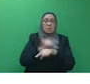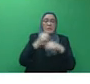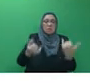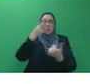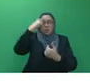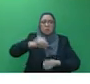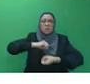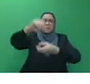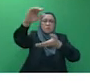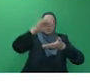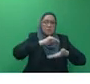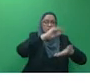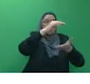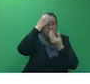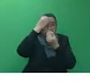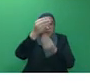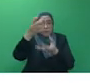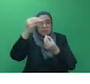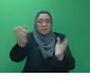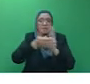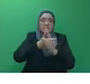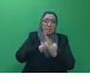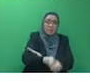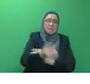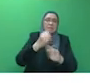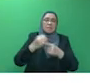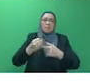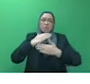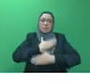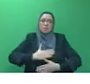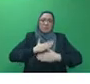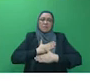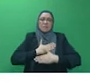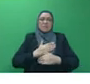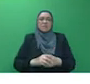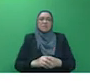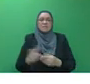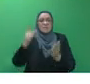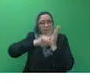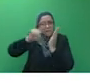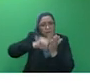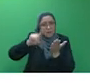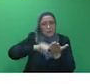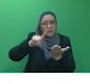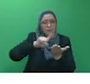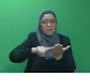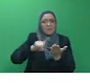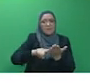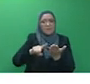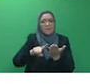people are using to to transmit and to receive information or you know or skills or entertainment so